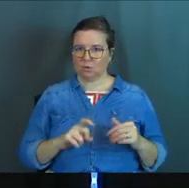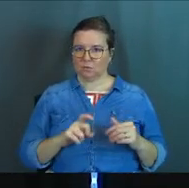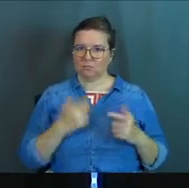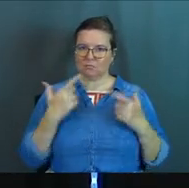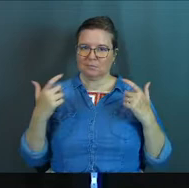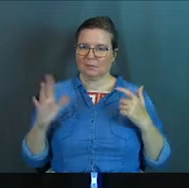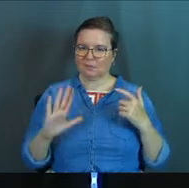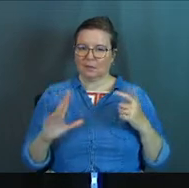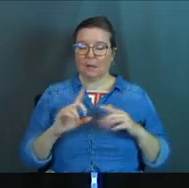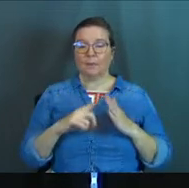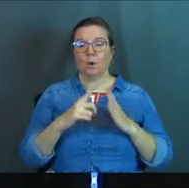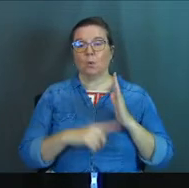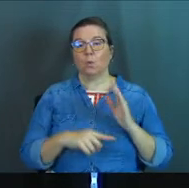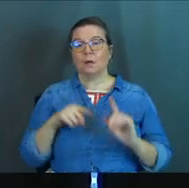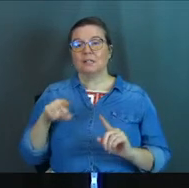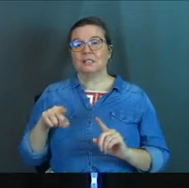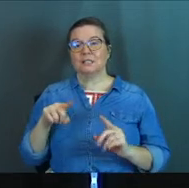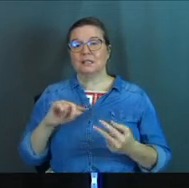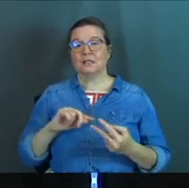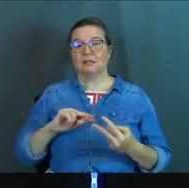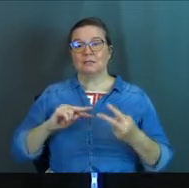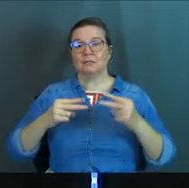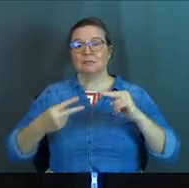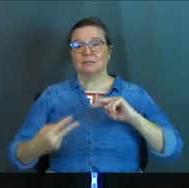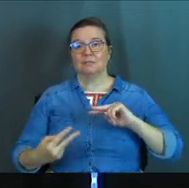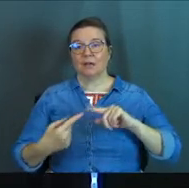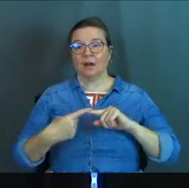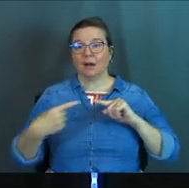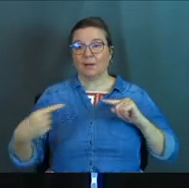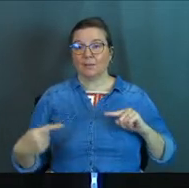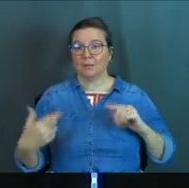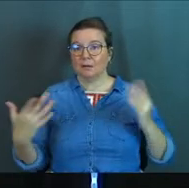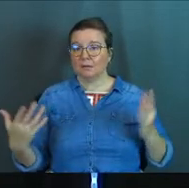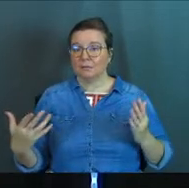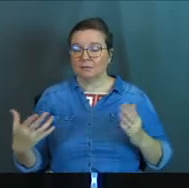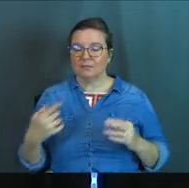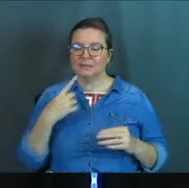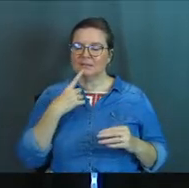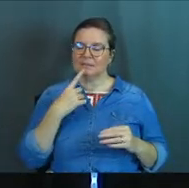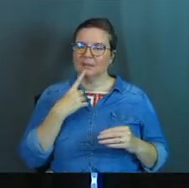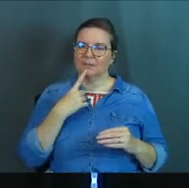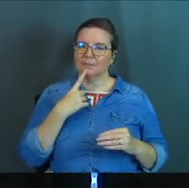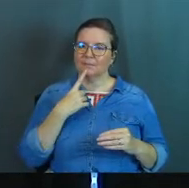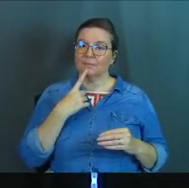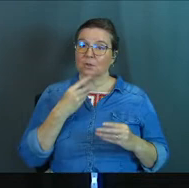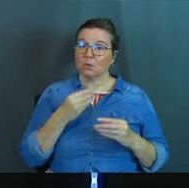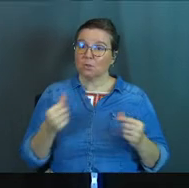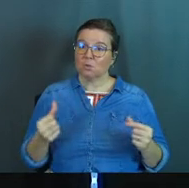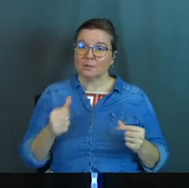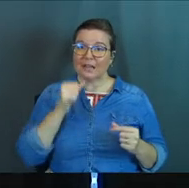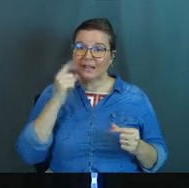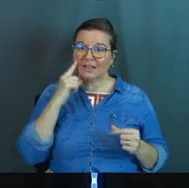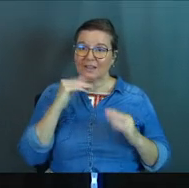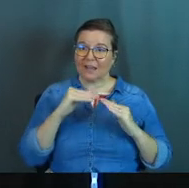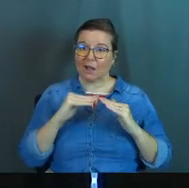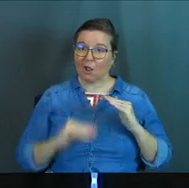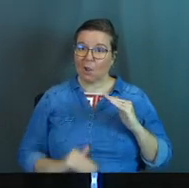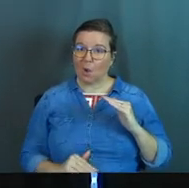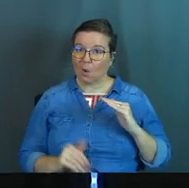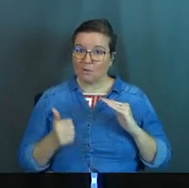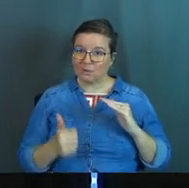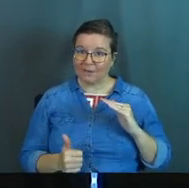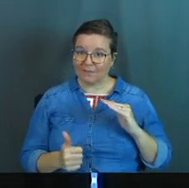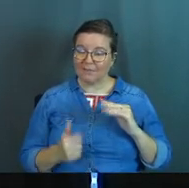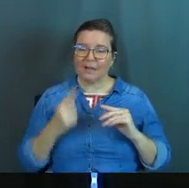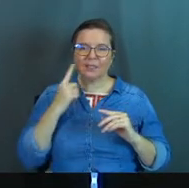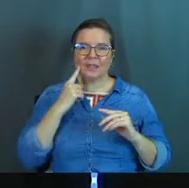We shouldn't do that. But what does he juxtapose it to? He says, the solution is not to think low of yourself.